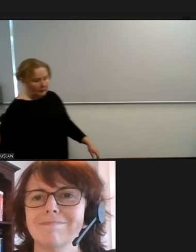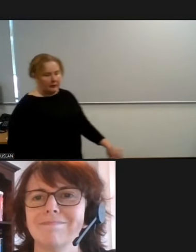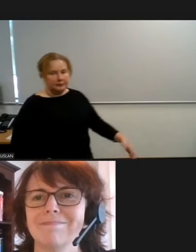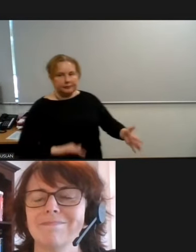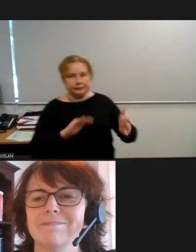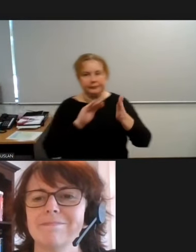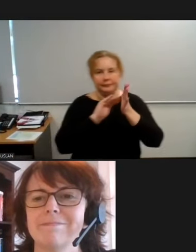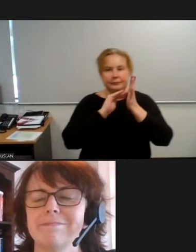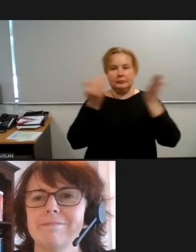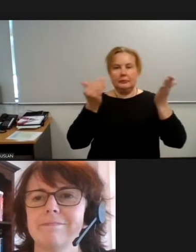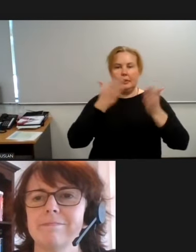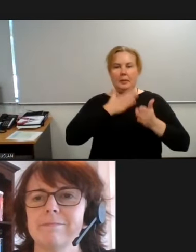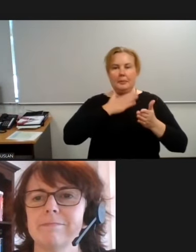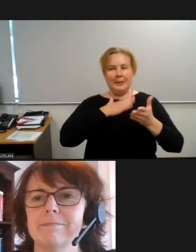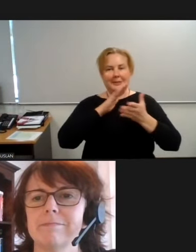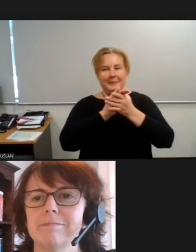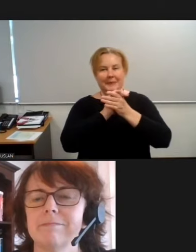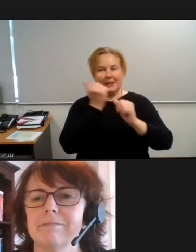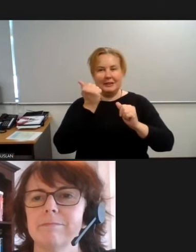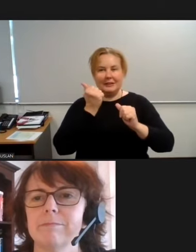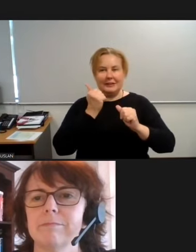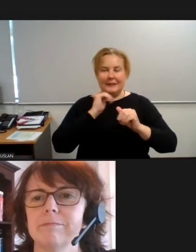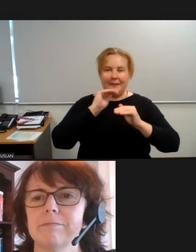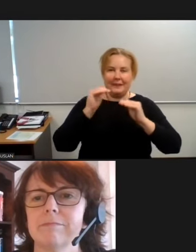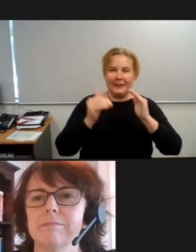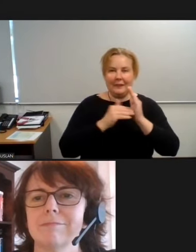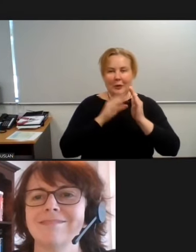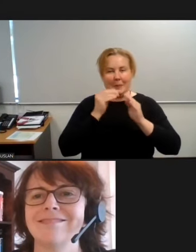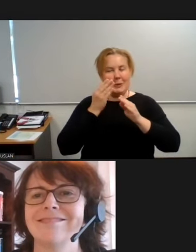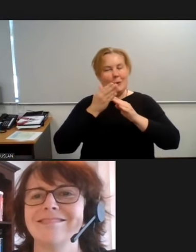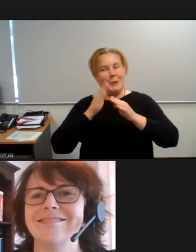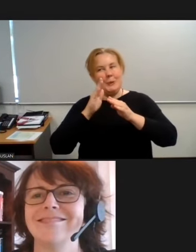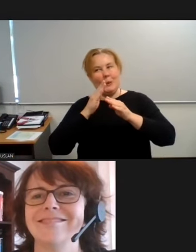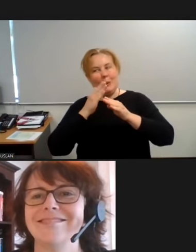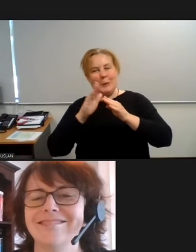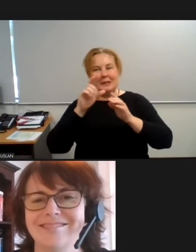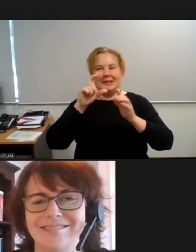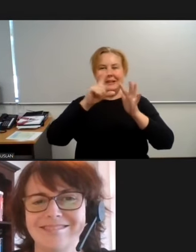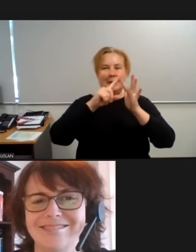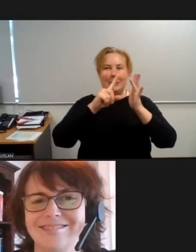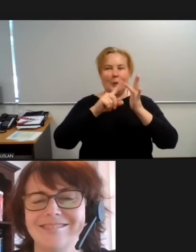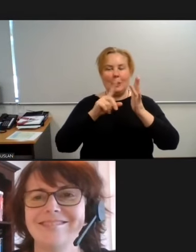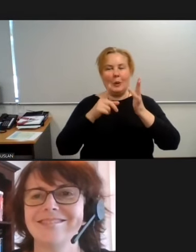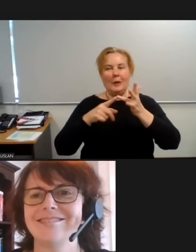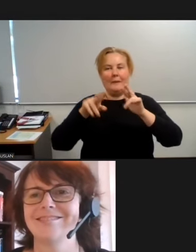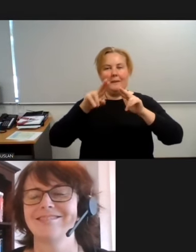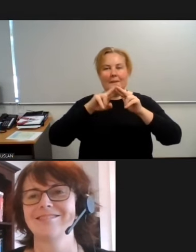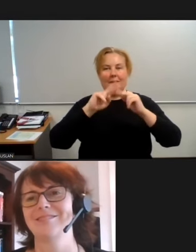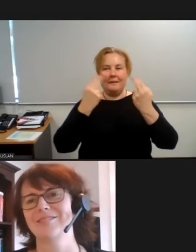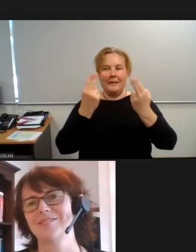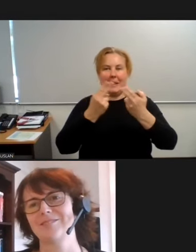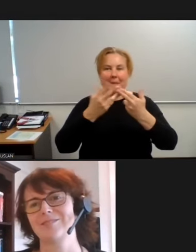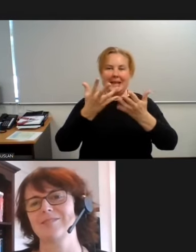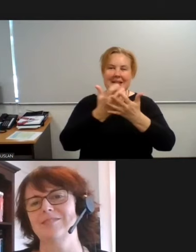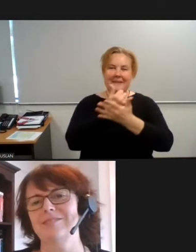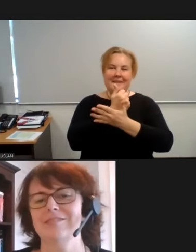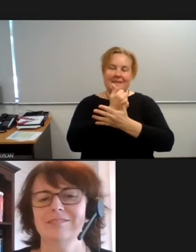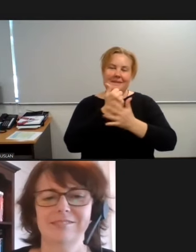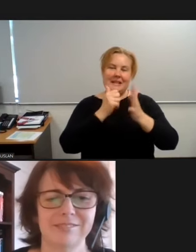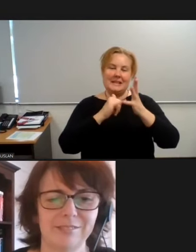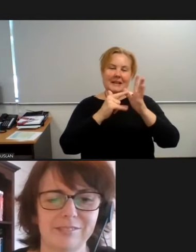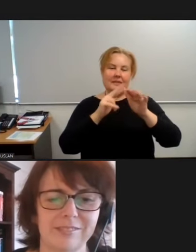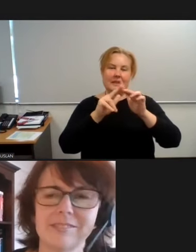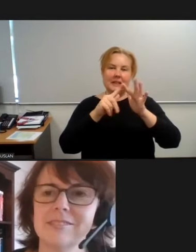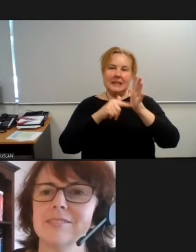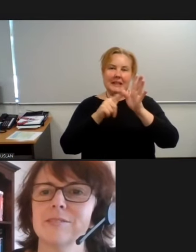pleasure for the final update from the day is from the newish, I think, CEO of Family Safety Victoria, hopefully Ilary Butler from Family Safety